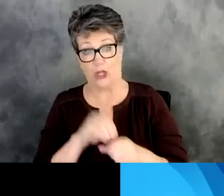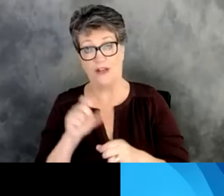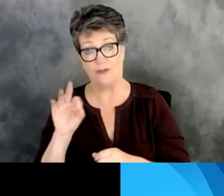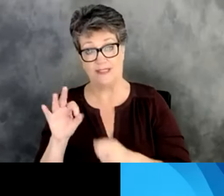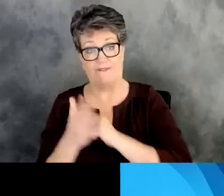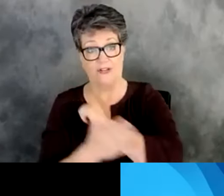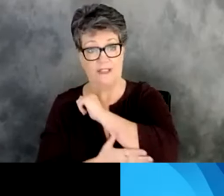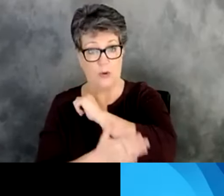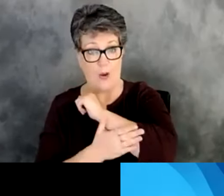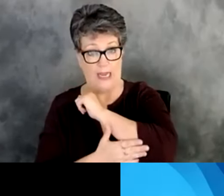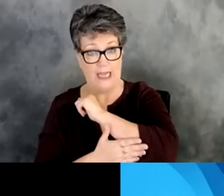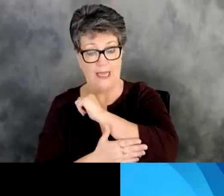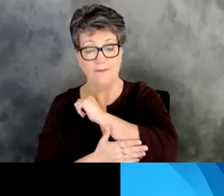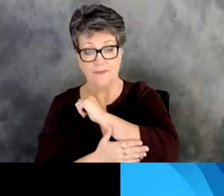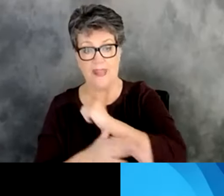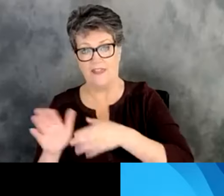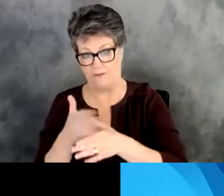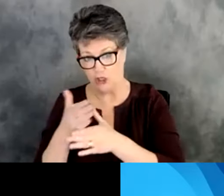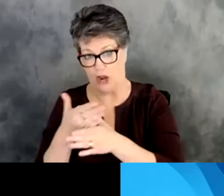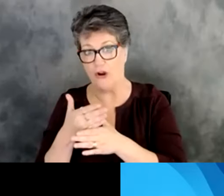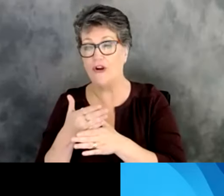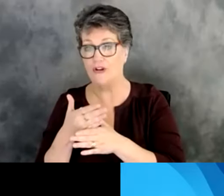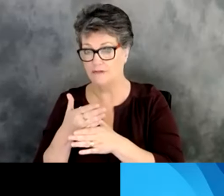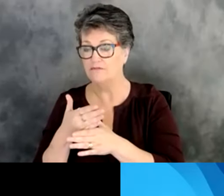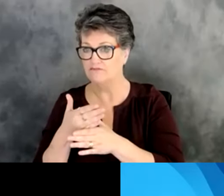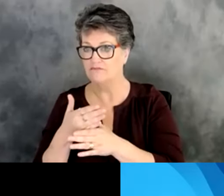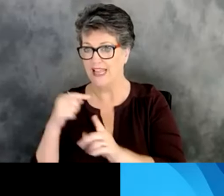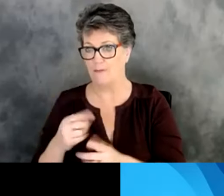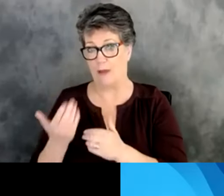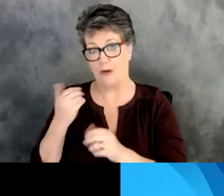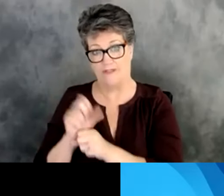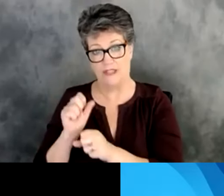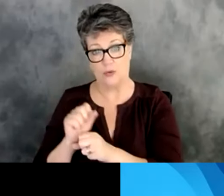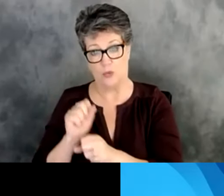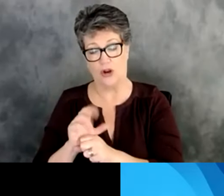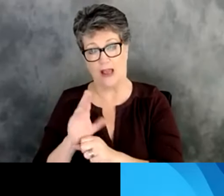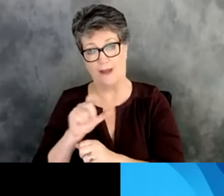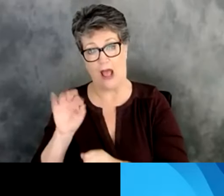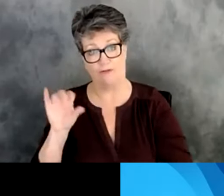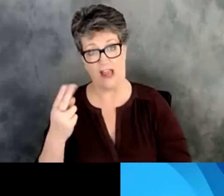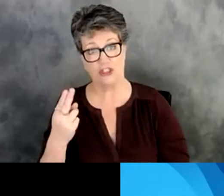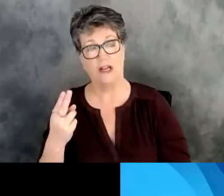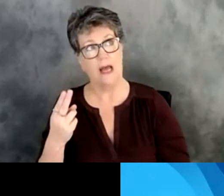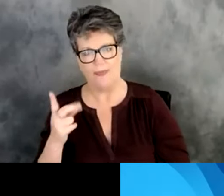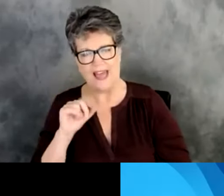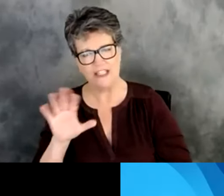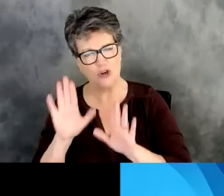County. And, right. Have shared them in the context of my previous work around CalFresh. But I think that's a really great question to ask, is